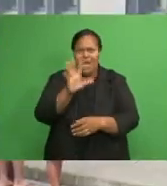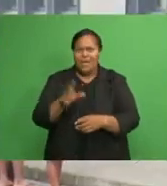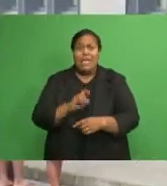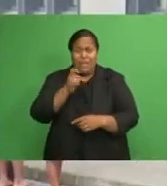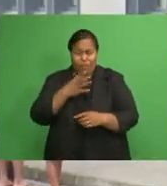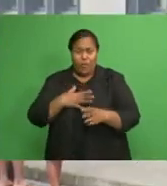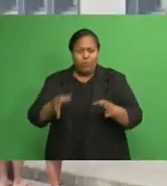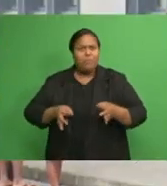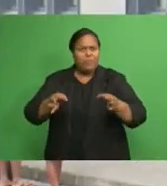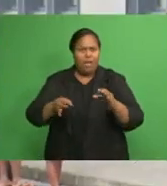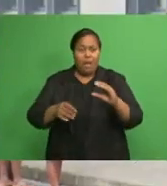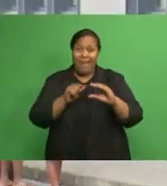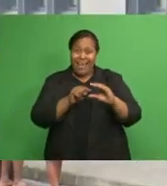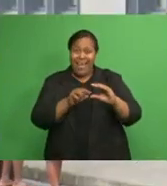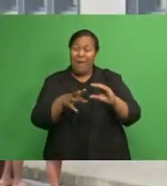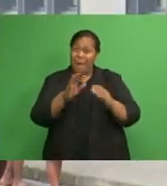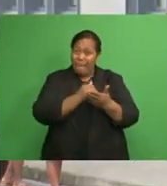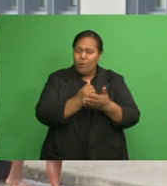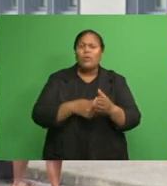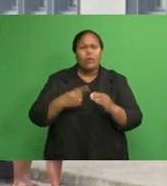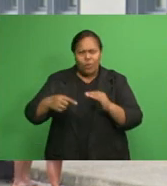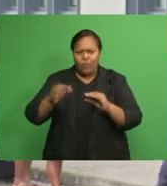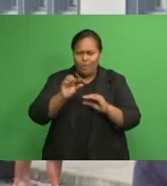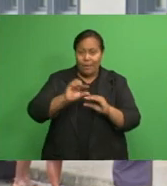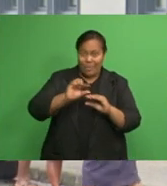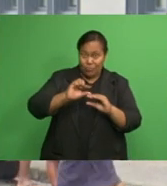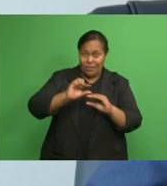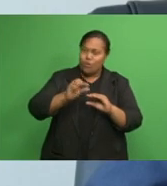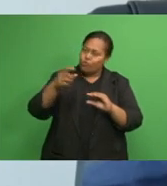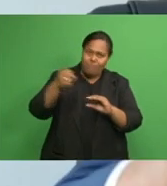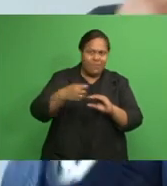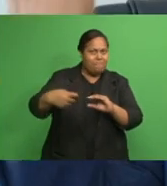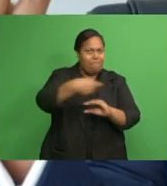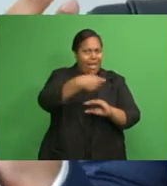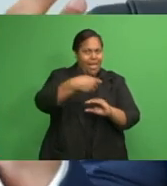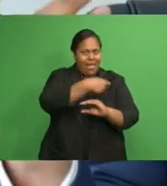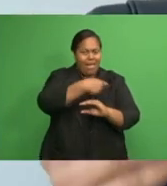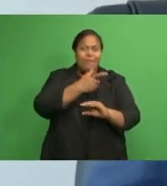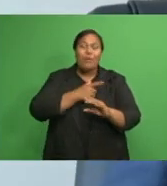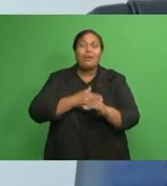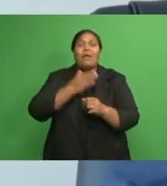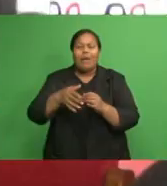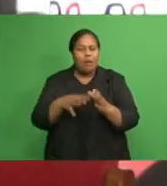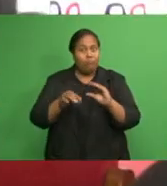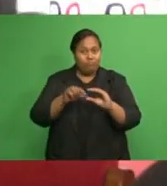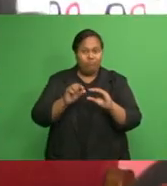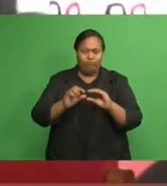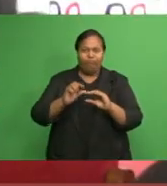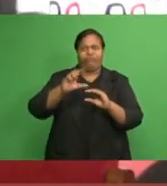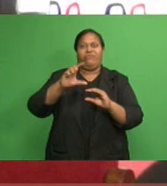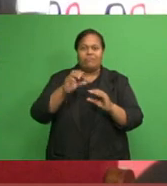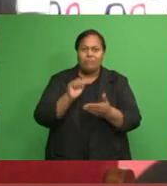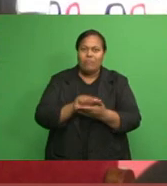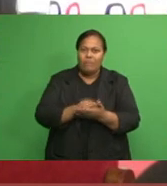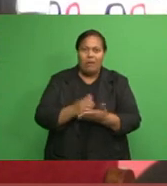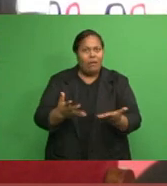your principal amount, please do that and continue to make the interest, because at the end, it's going to cost you a little bit more on that part. Bank real interest